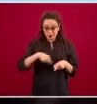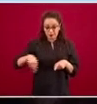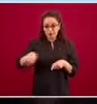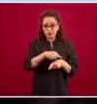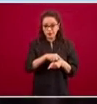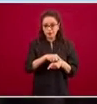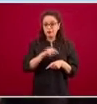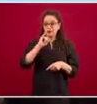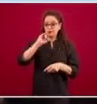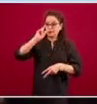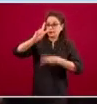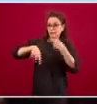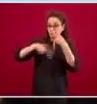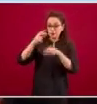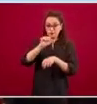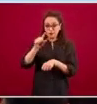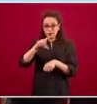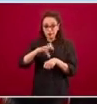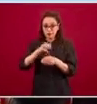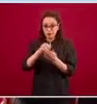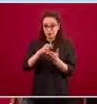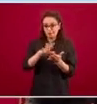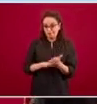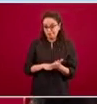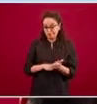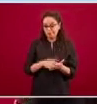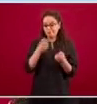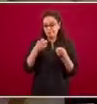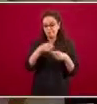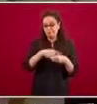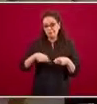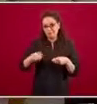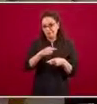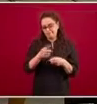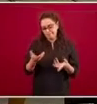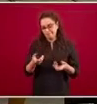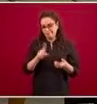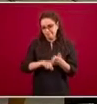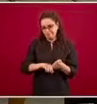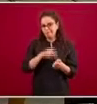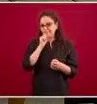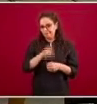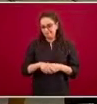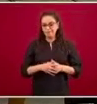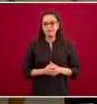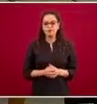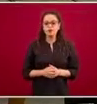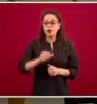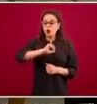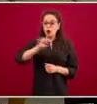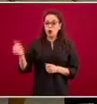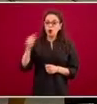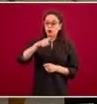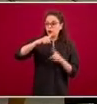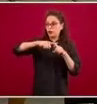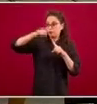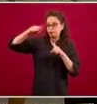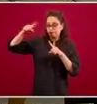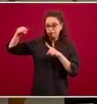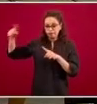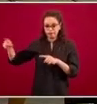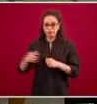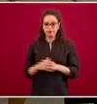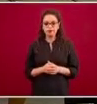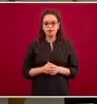they would get registered on the statistic. And now they don't, because they stay at home. So please do take this into account when you're